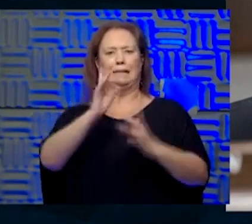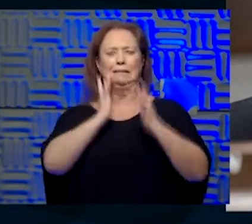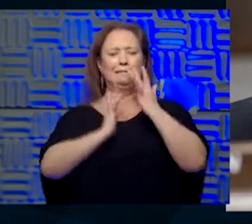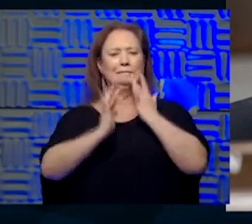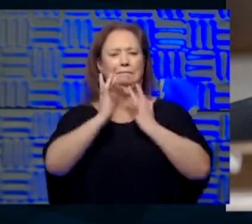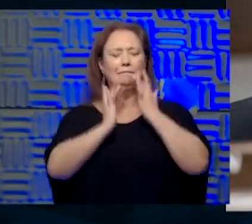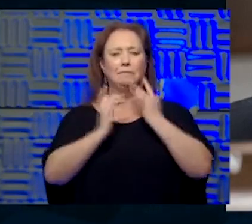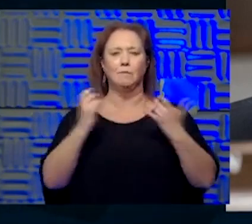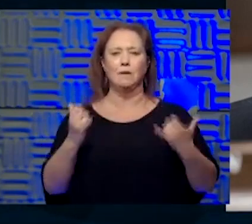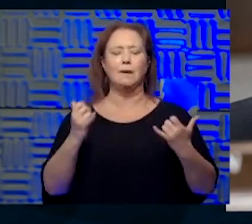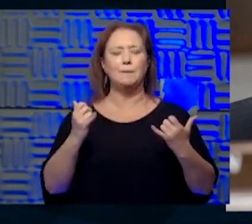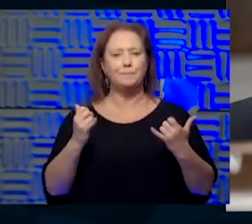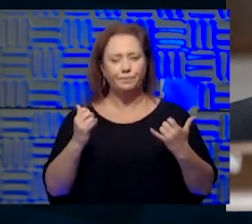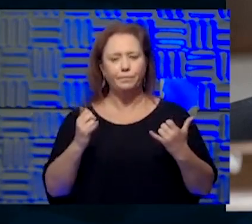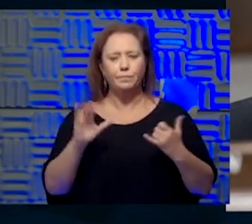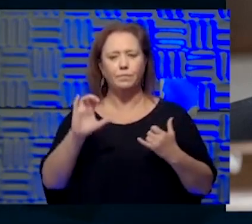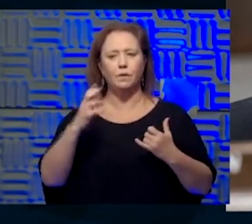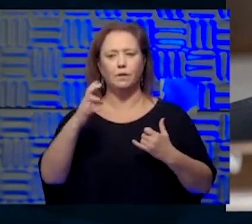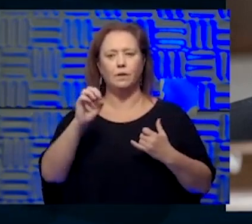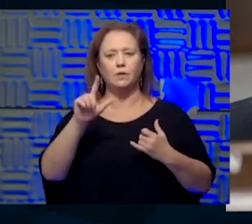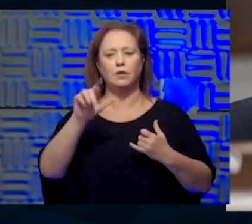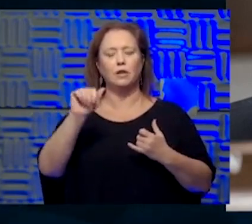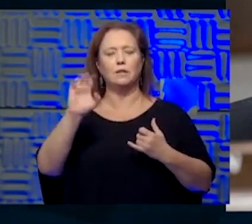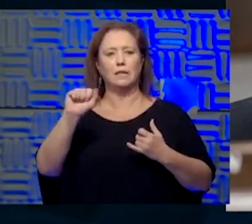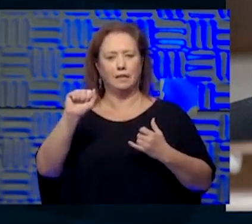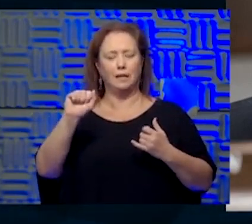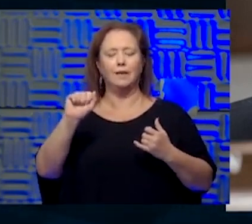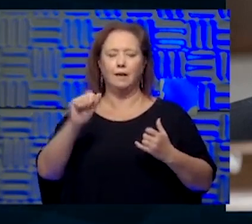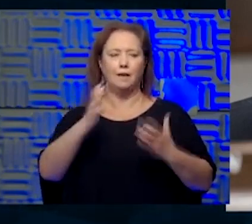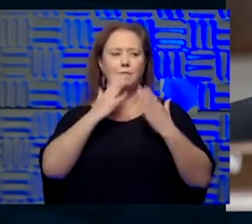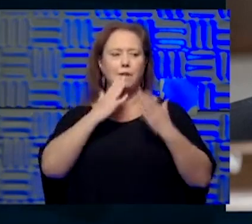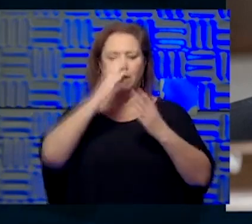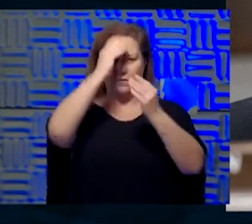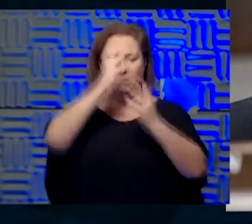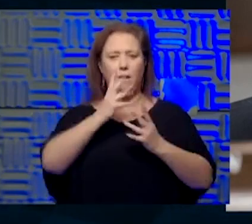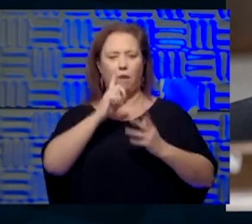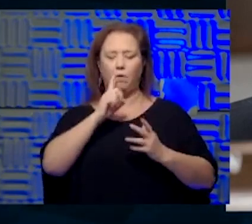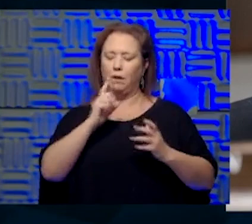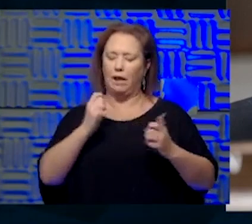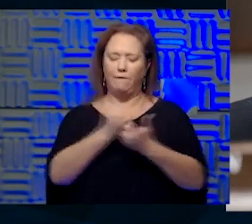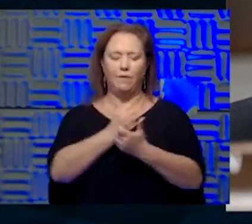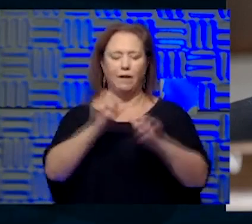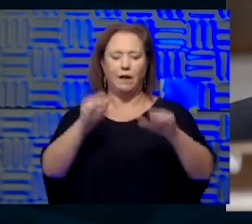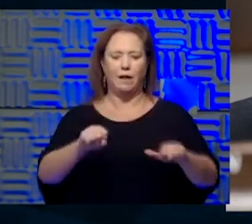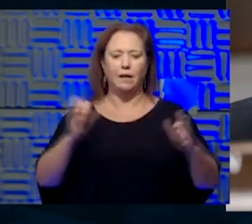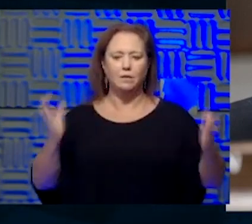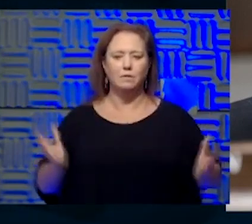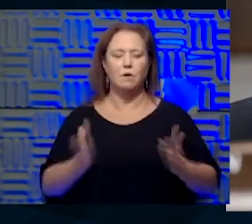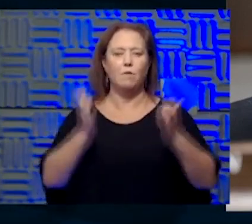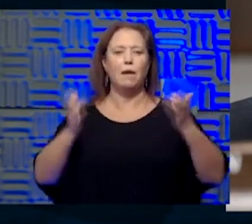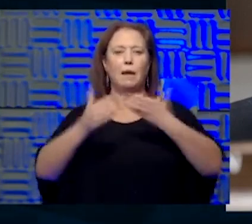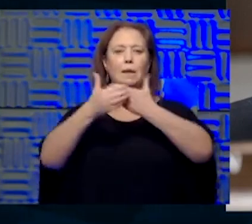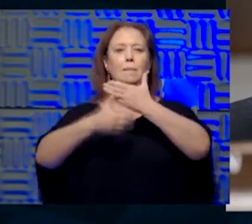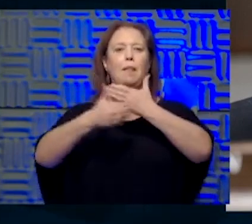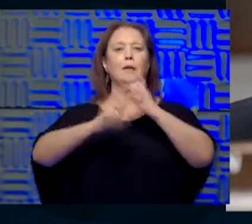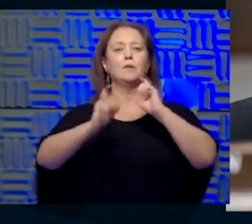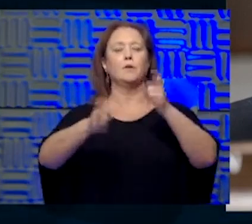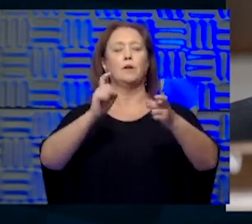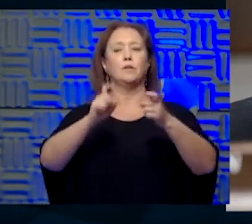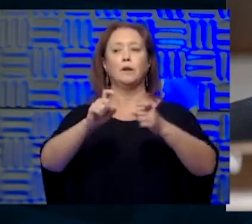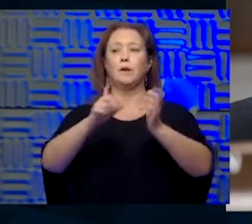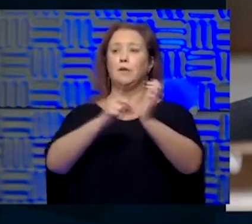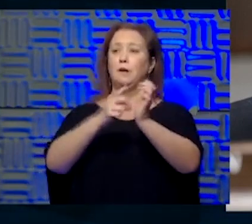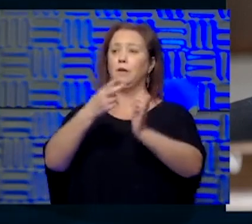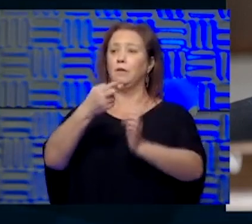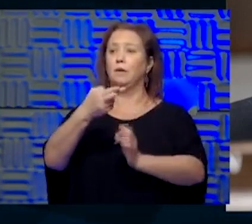point in time. So, Chelsea, you caught my attention, and I'll do what I can to promote the idea of blood donation. And Hawkeye, Doctor,